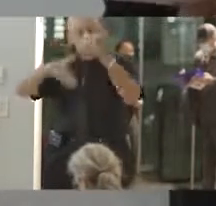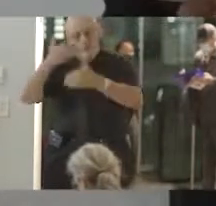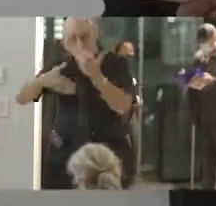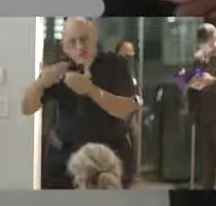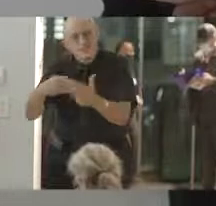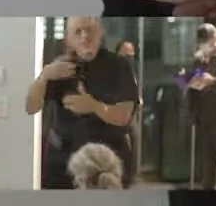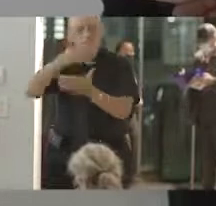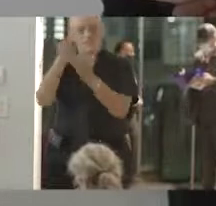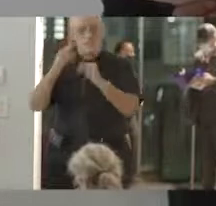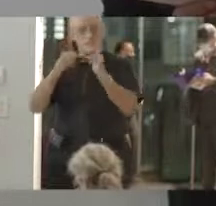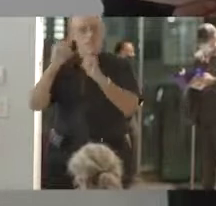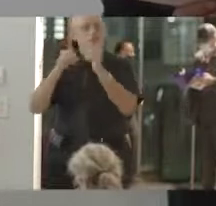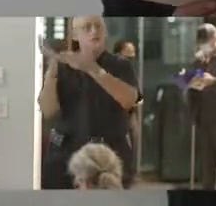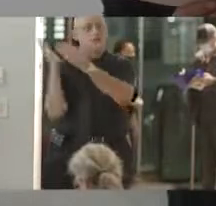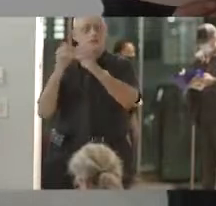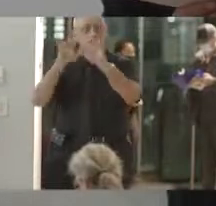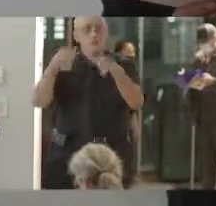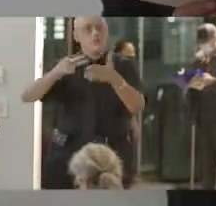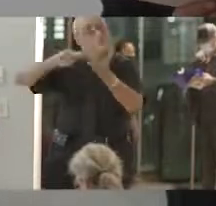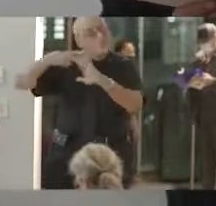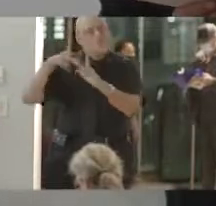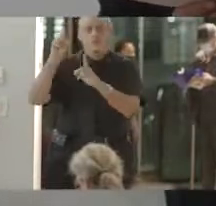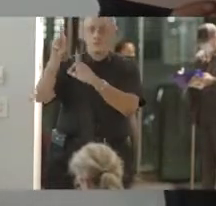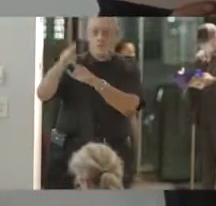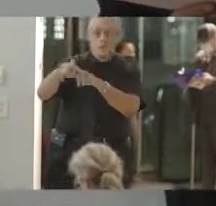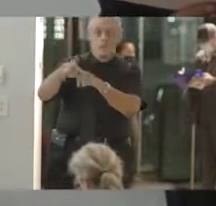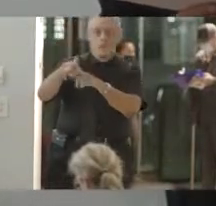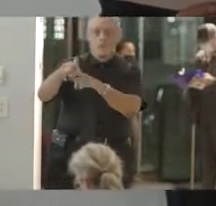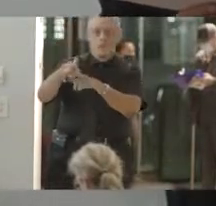system, it required us then